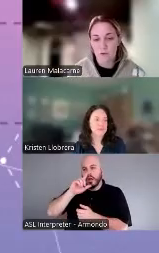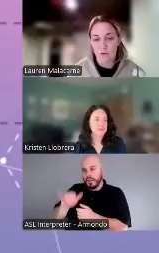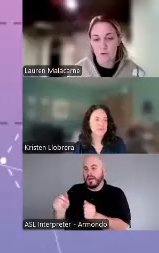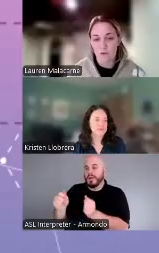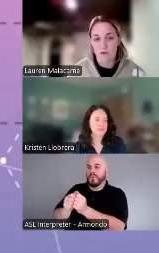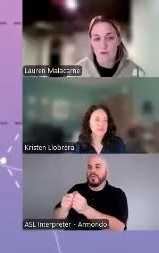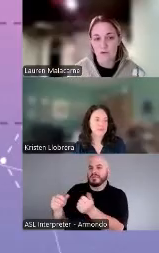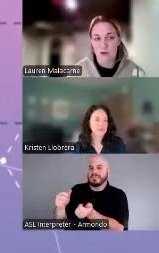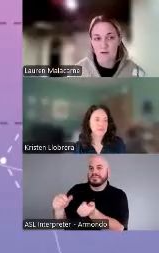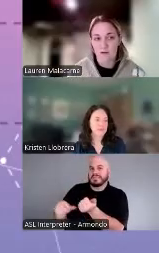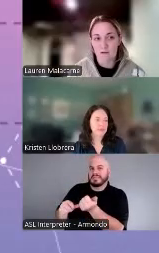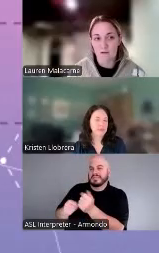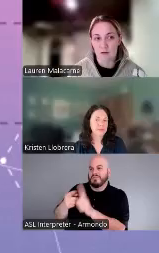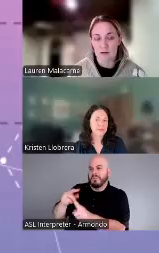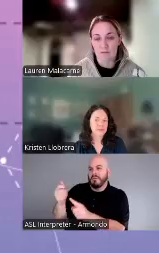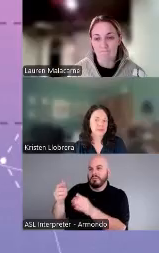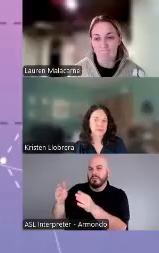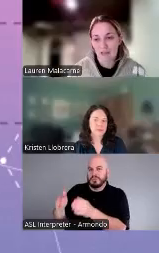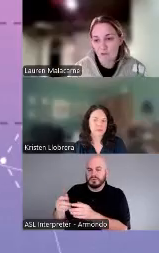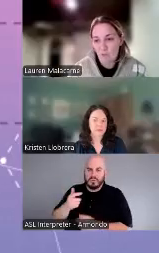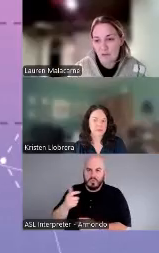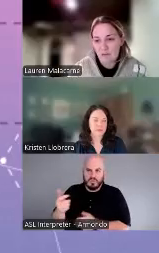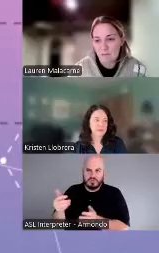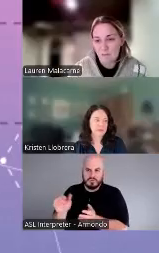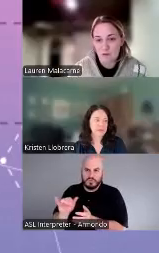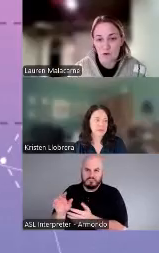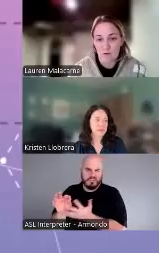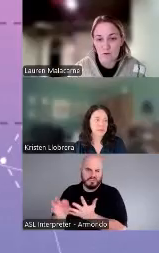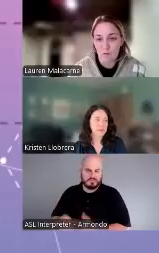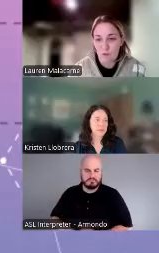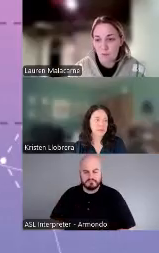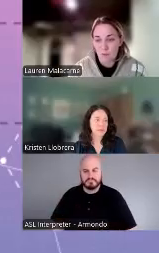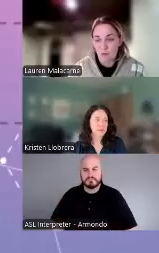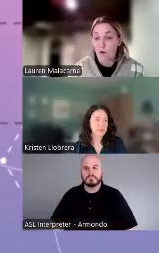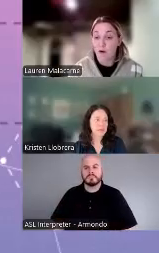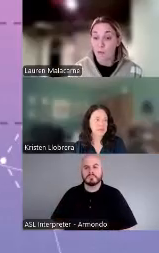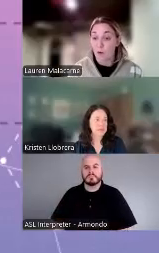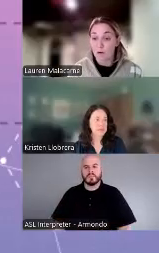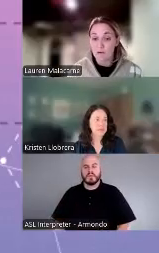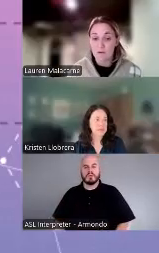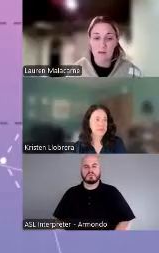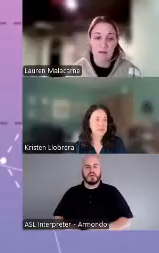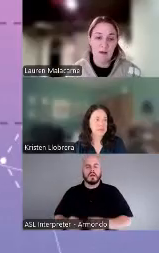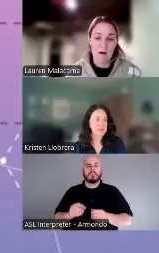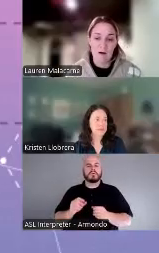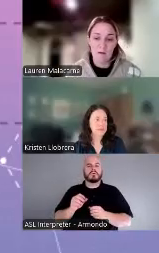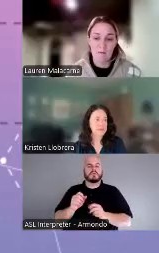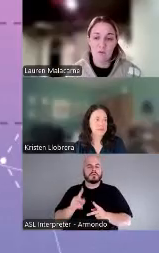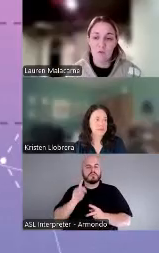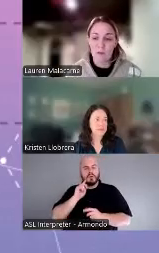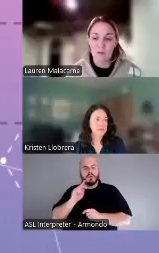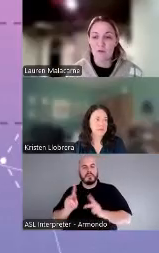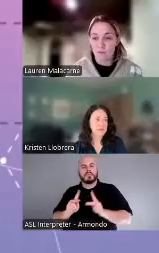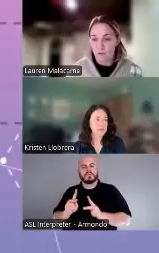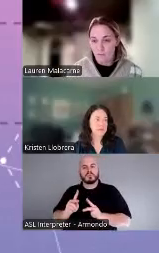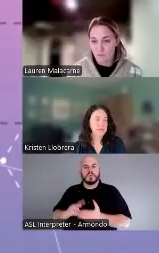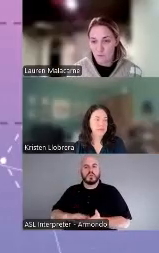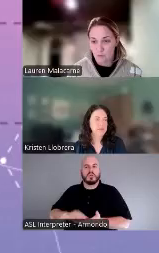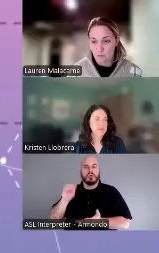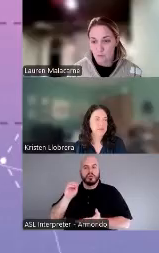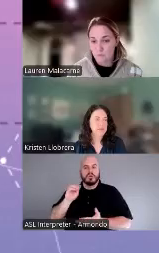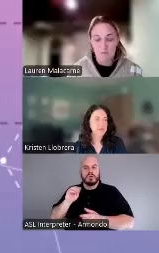hope that the course serves as kind of a way to learn for people who are care partners, who maybe don't